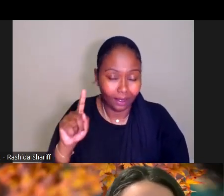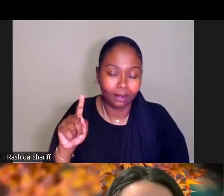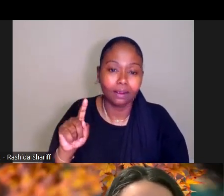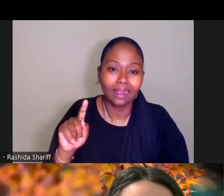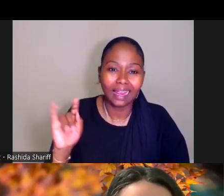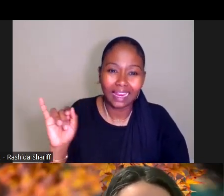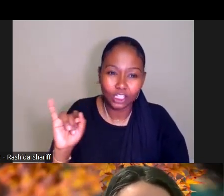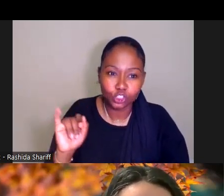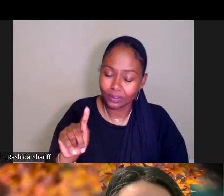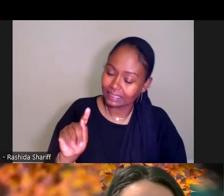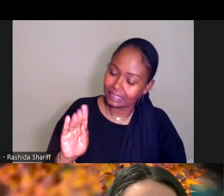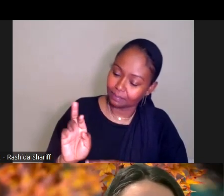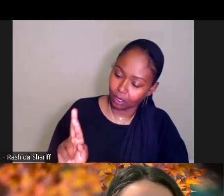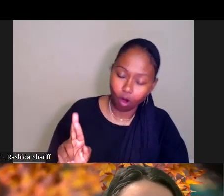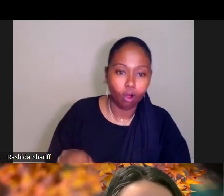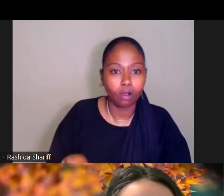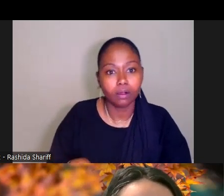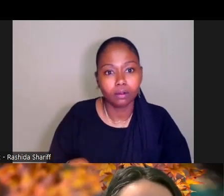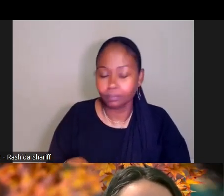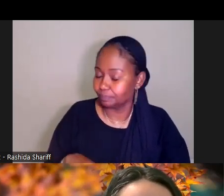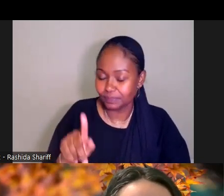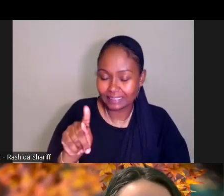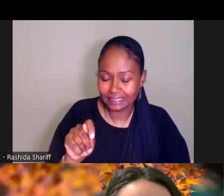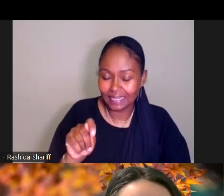can make things harder to place.